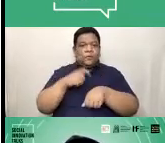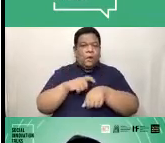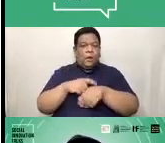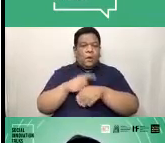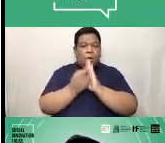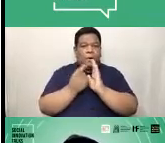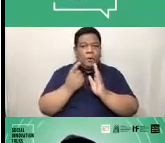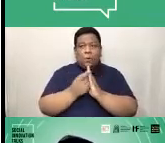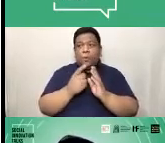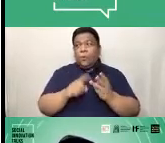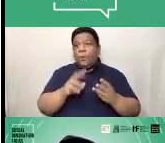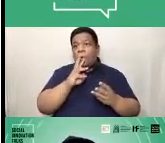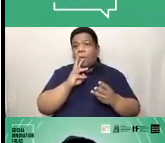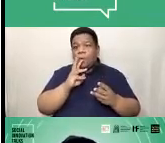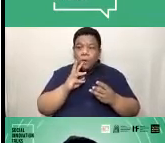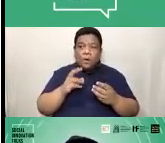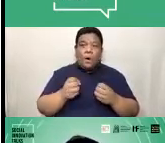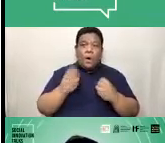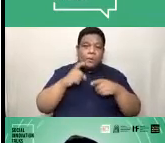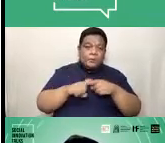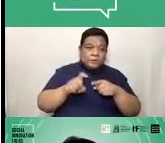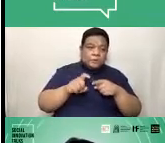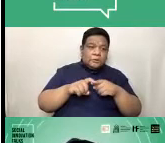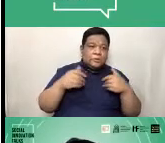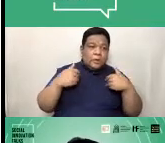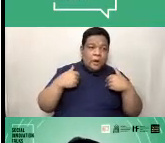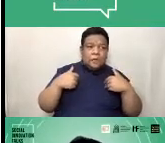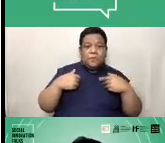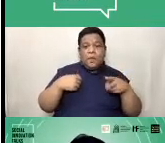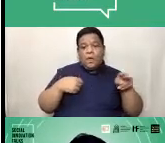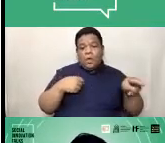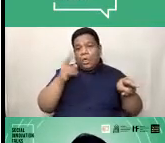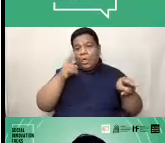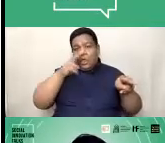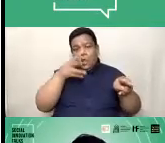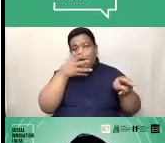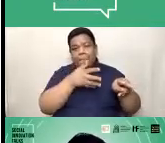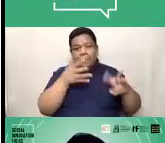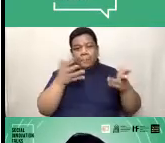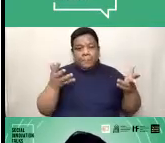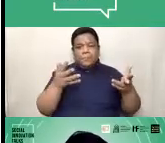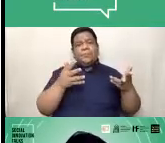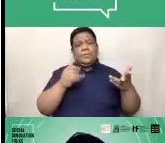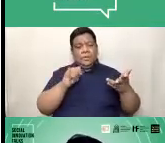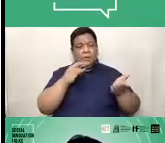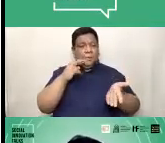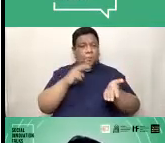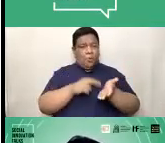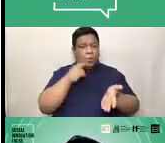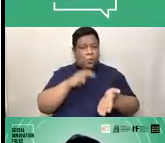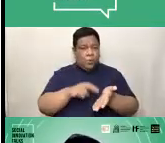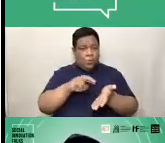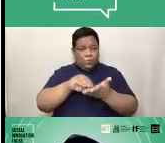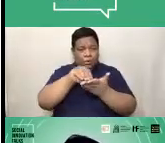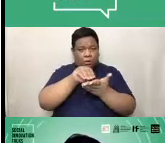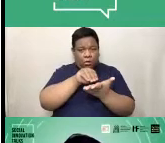water flowing, how much electricity did you leave a charger plugged in, for example. And this idea of reporting all this information